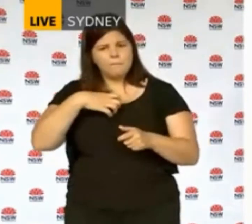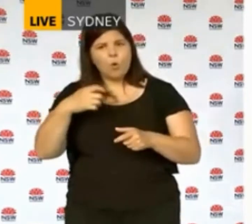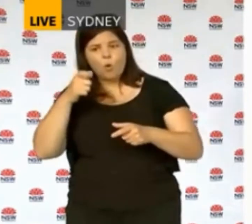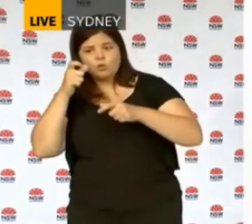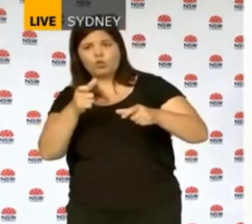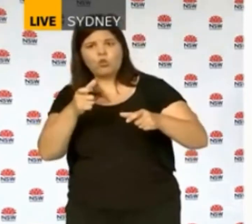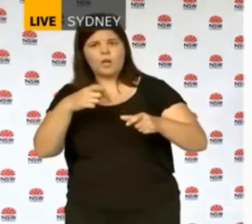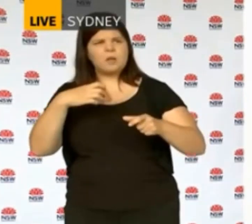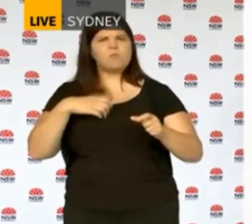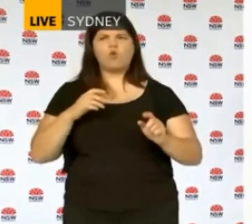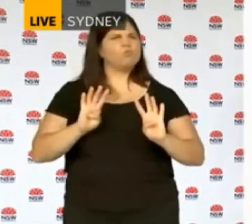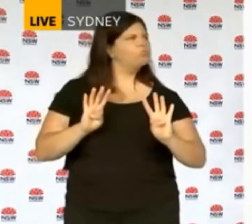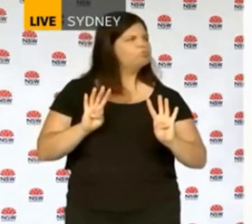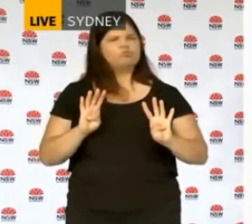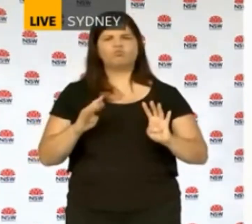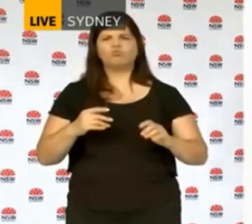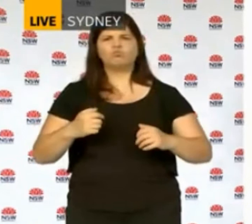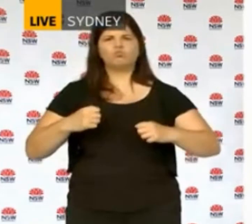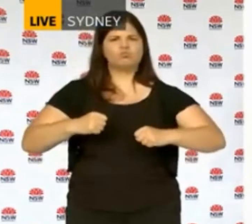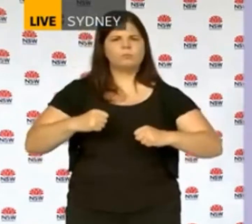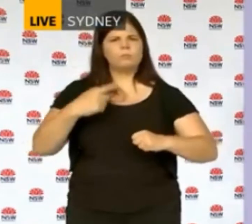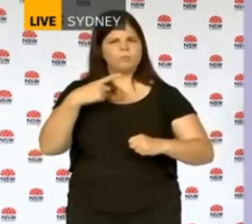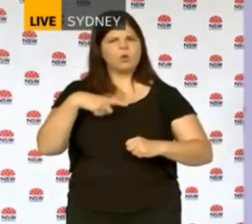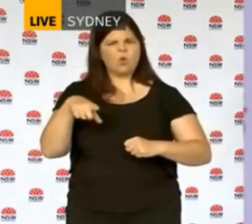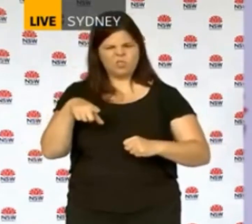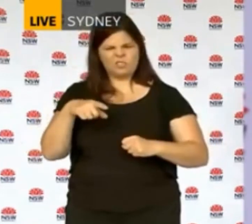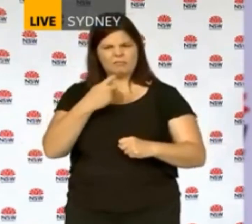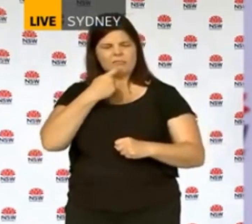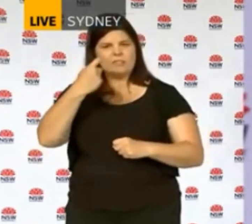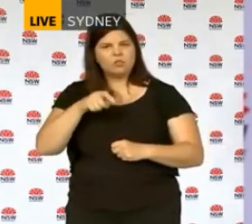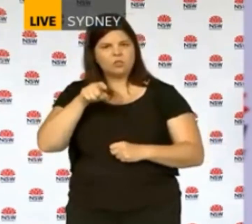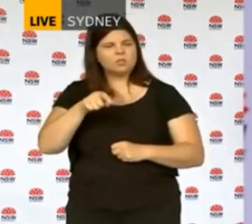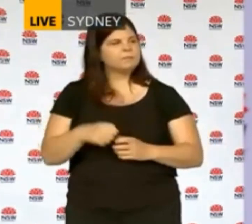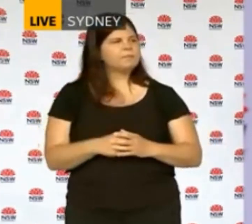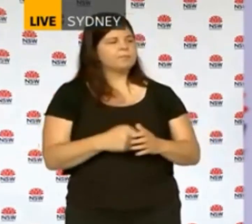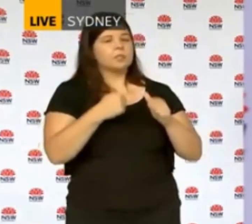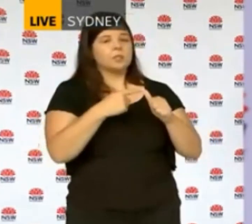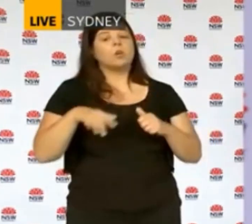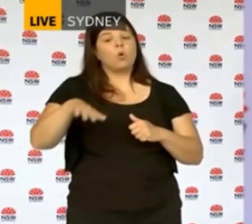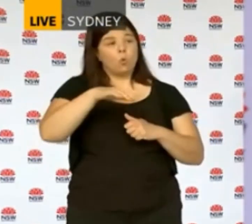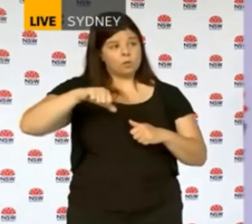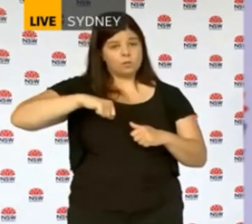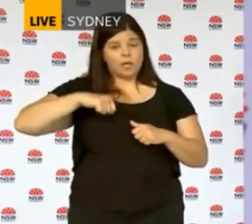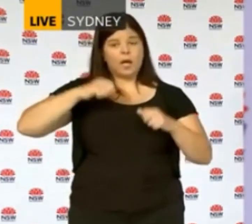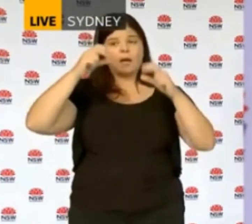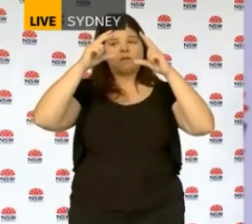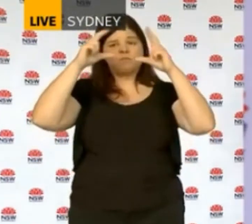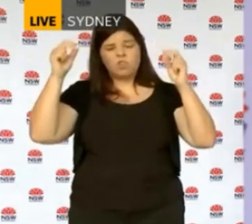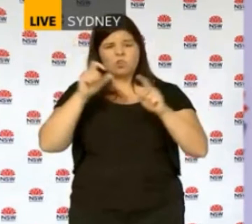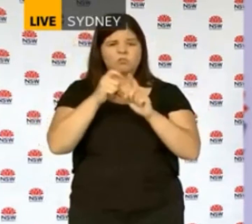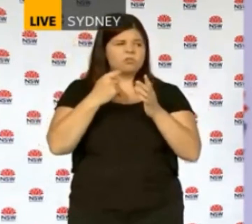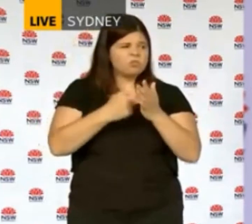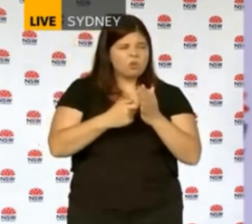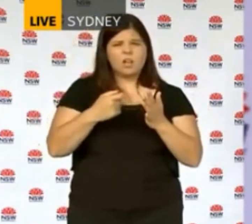these quite severe strains? So all of the health staff within the facility are health staff that are very familiar with